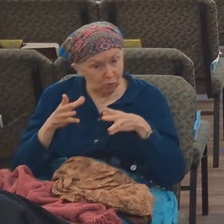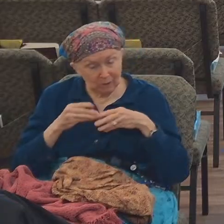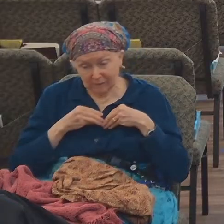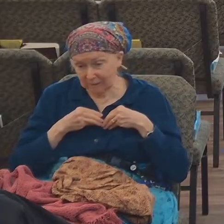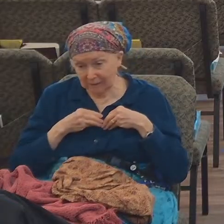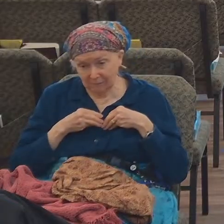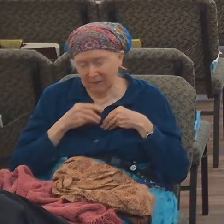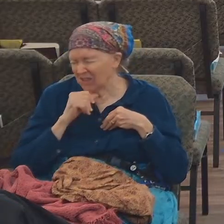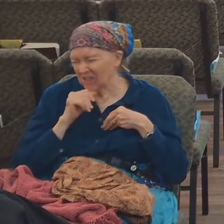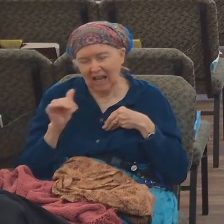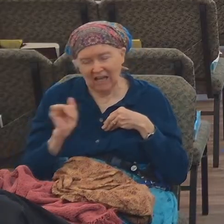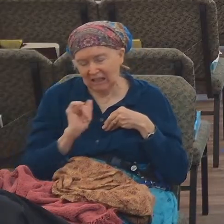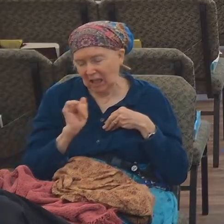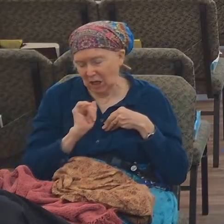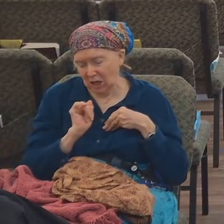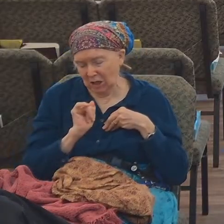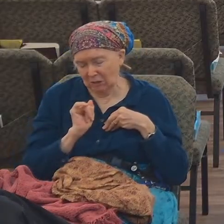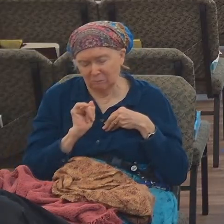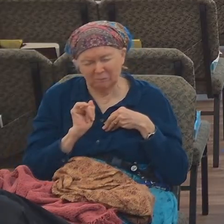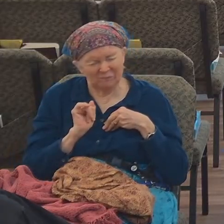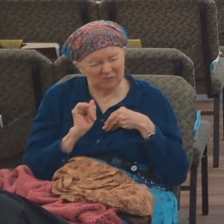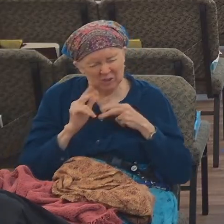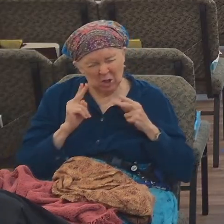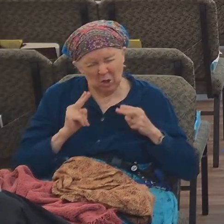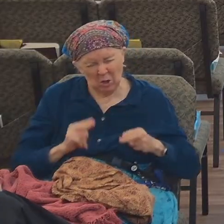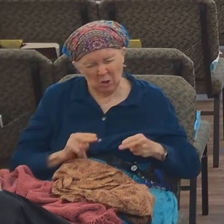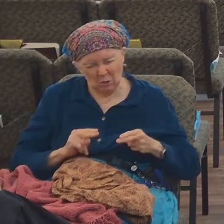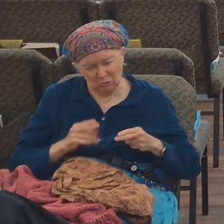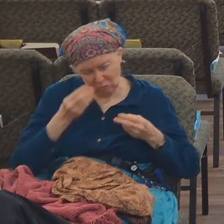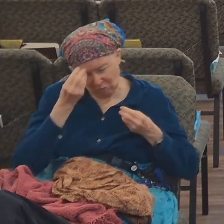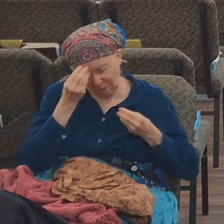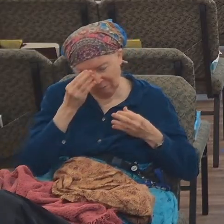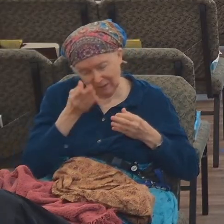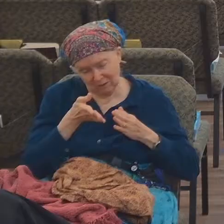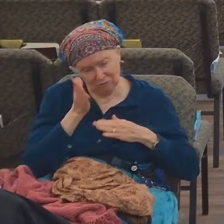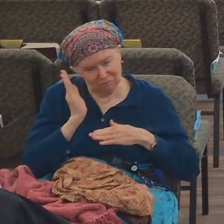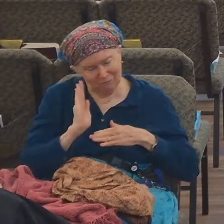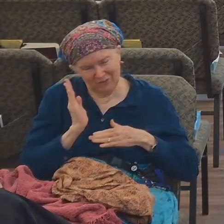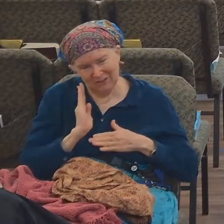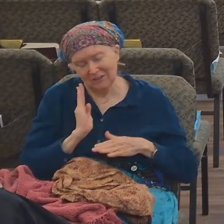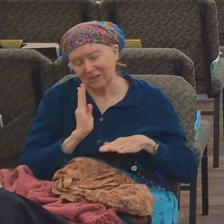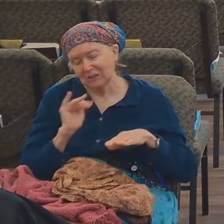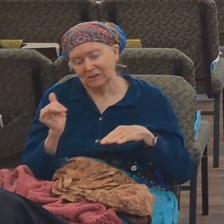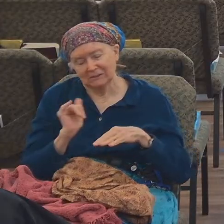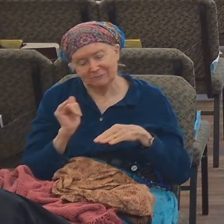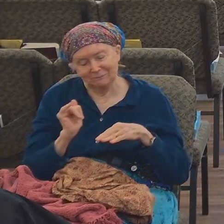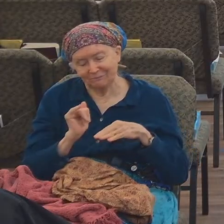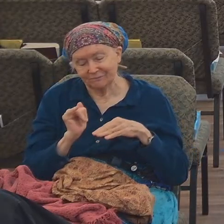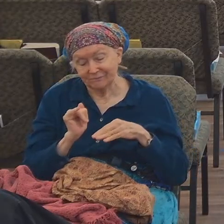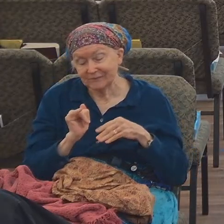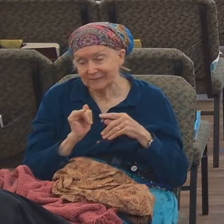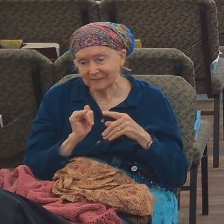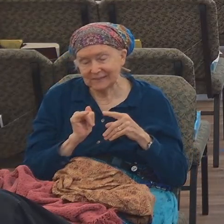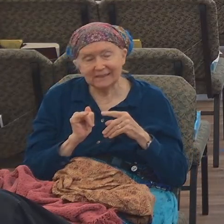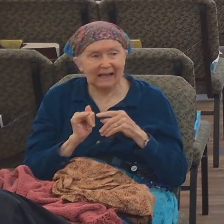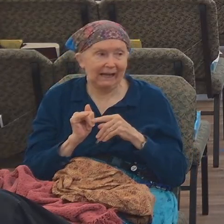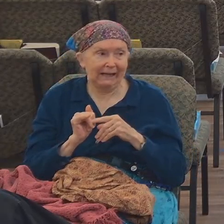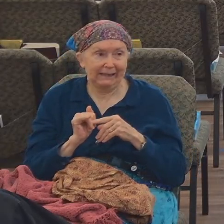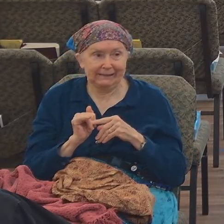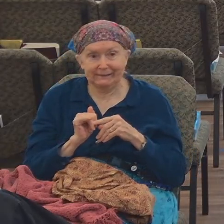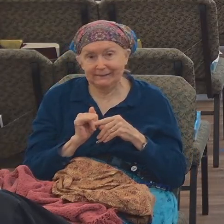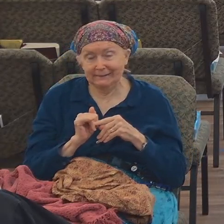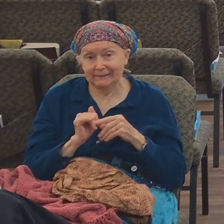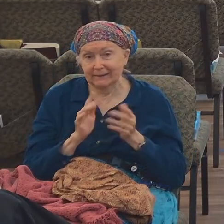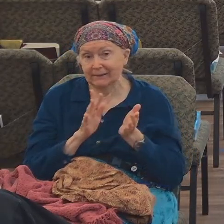all the way back to those qualities and those evaluations in the beginning of this chapter, in which people